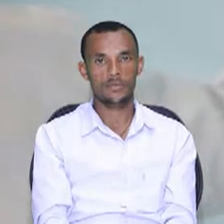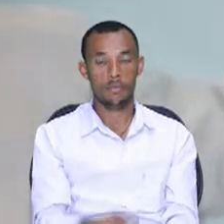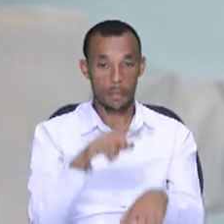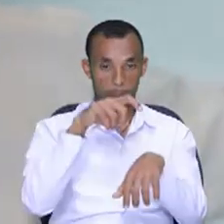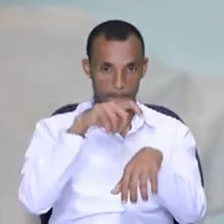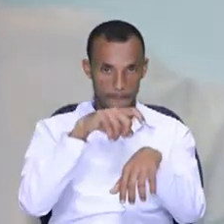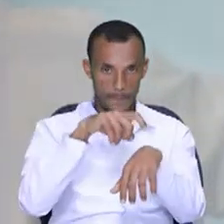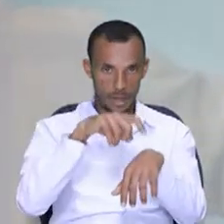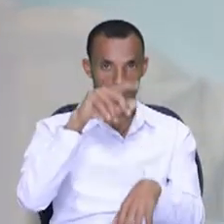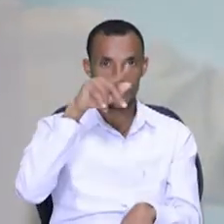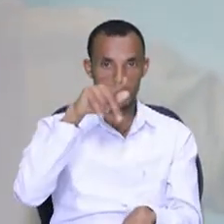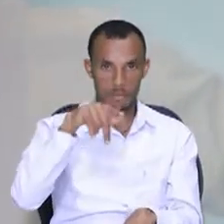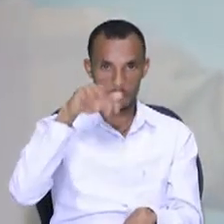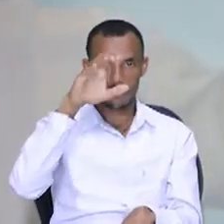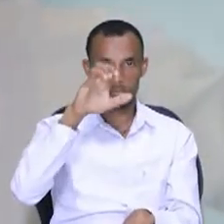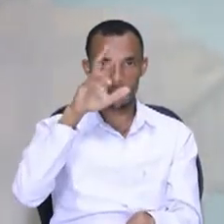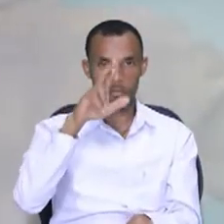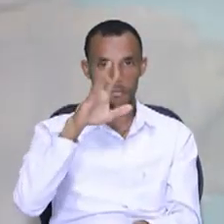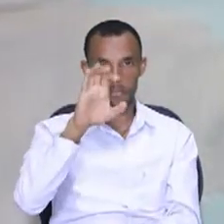The periodic